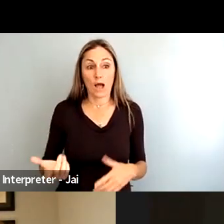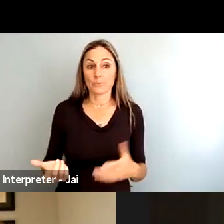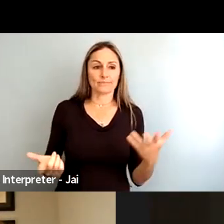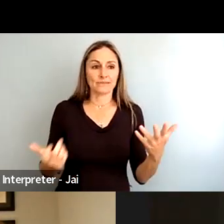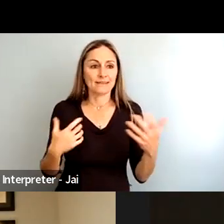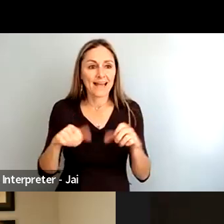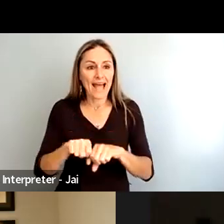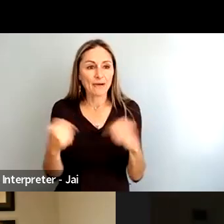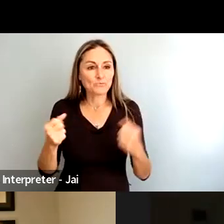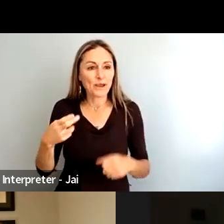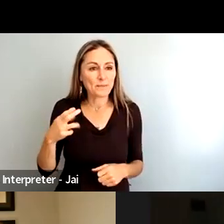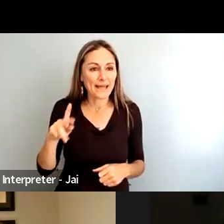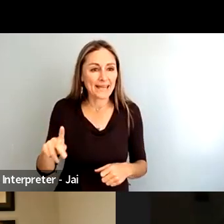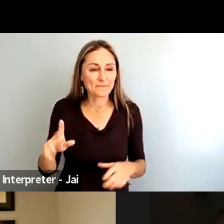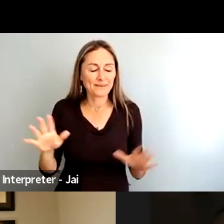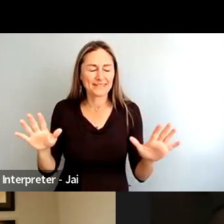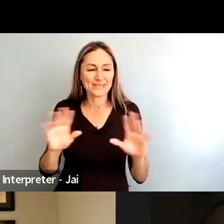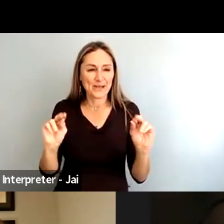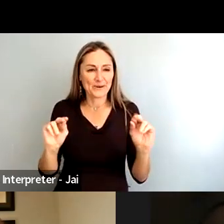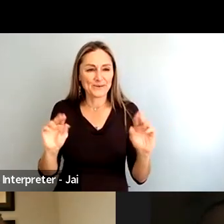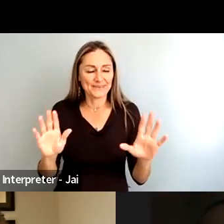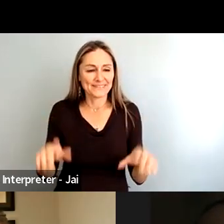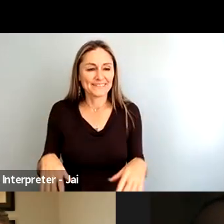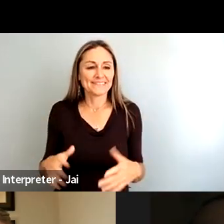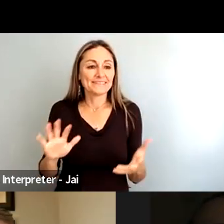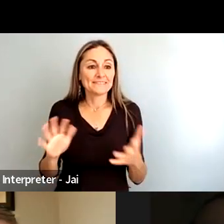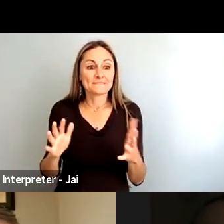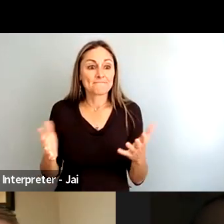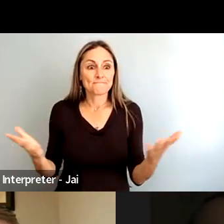my hip if I did that. But they were, but it was they,